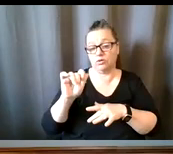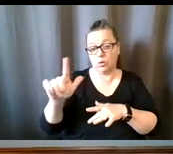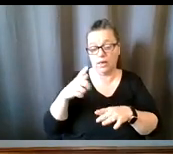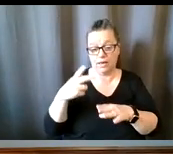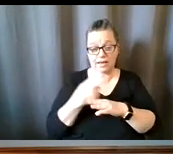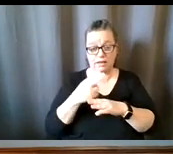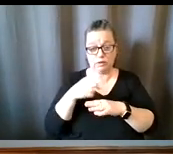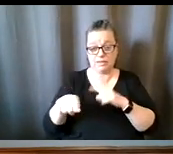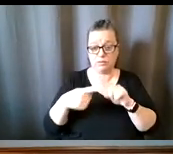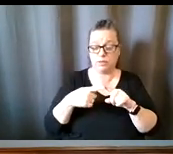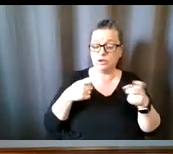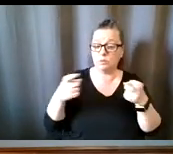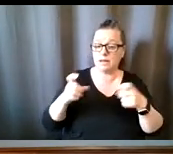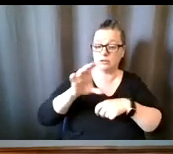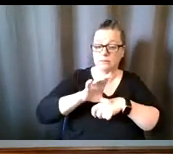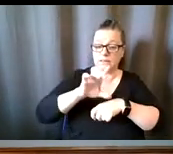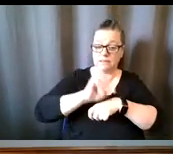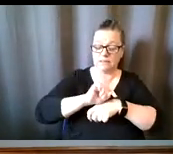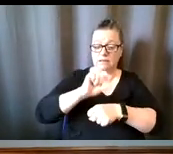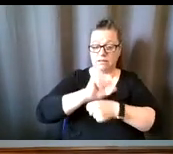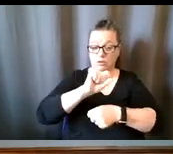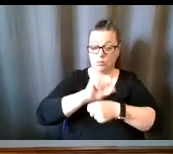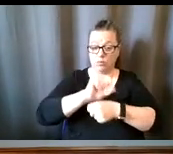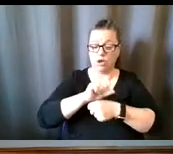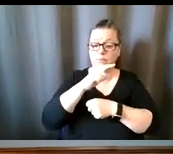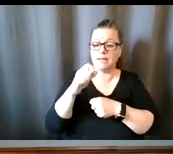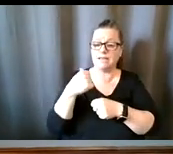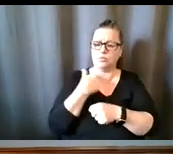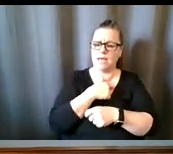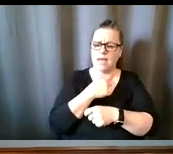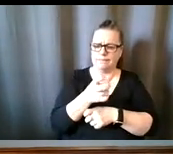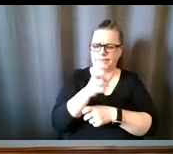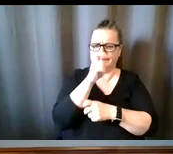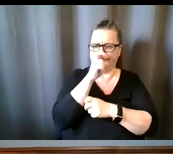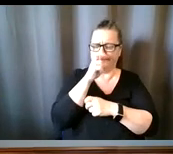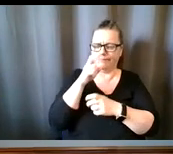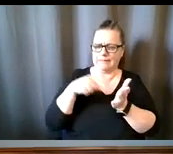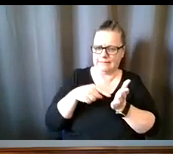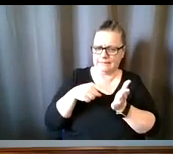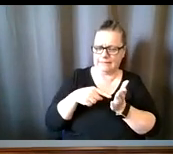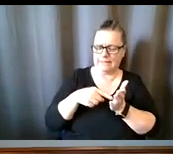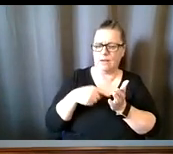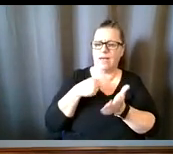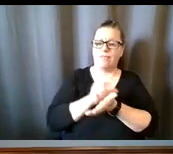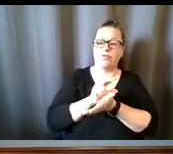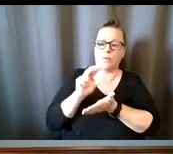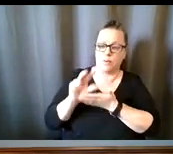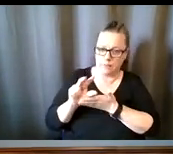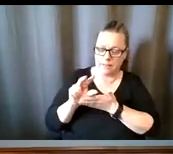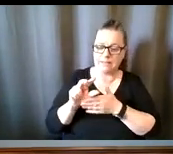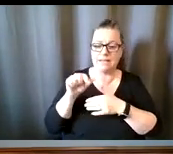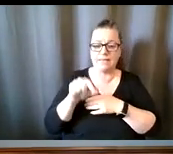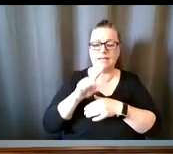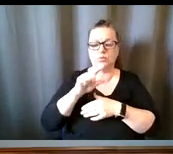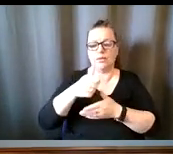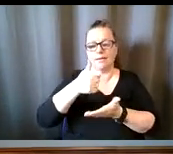when I was doing management consulting work on one of the projects because we had a tight deadline. We had to be done by the end of the year. We had 3 weeks to get it done. And this really helped